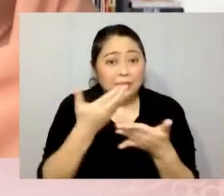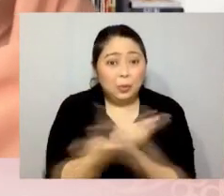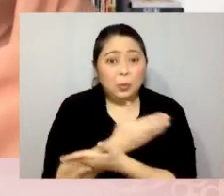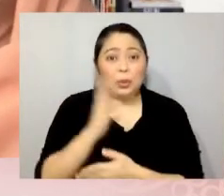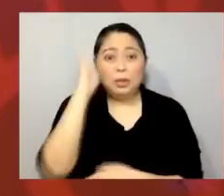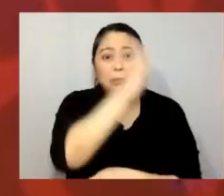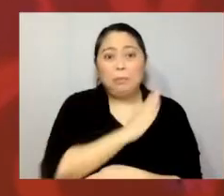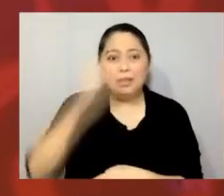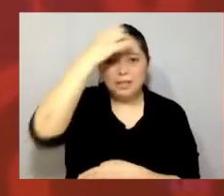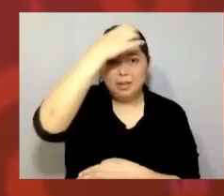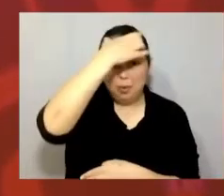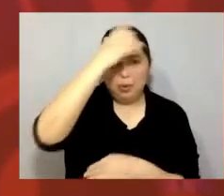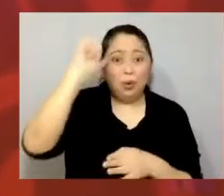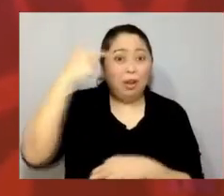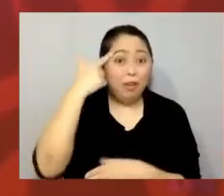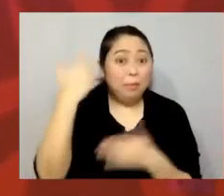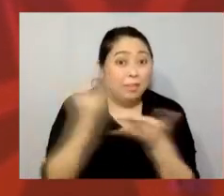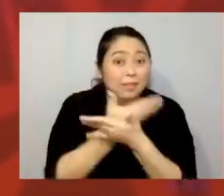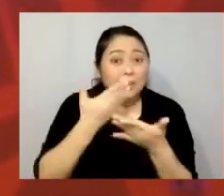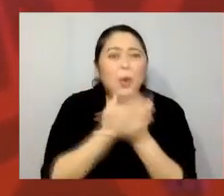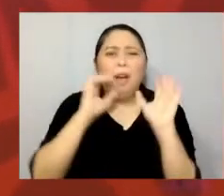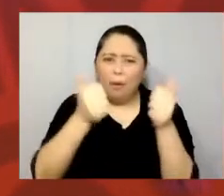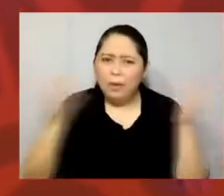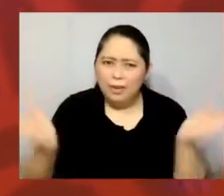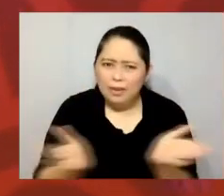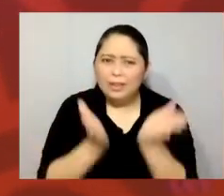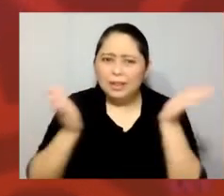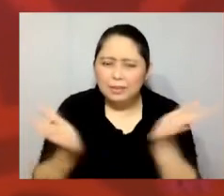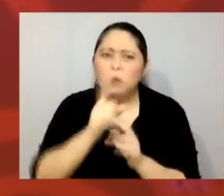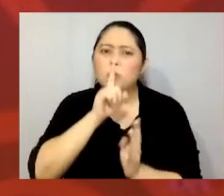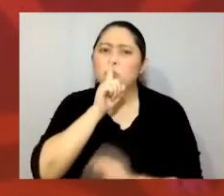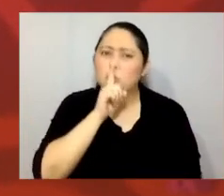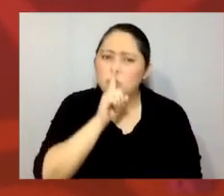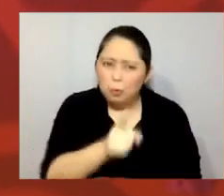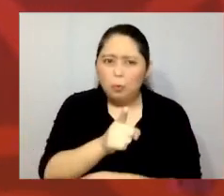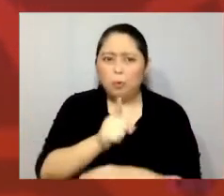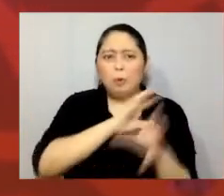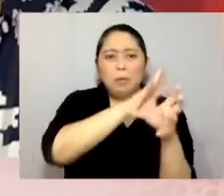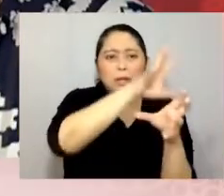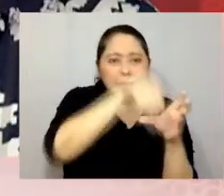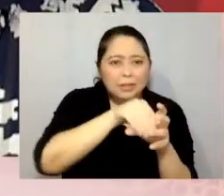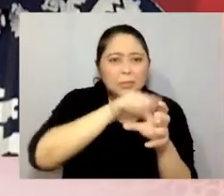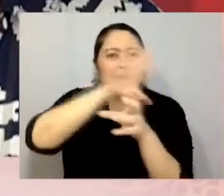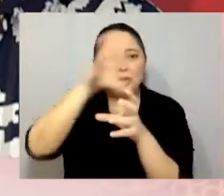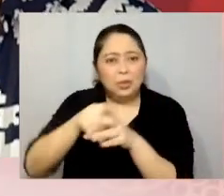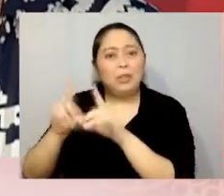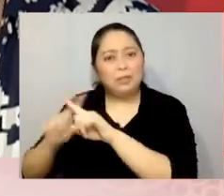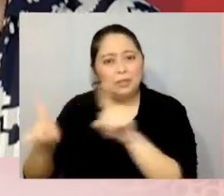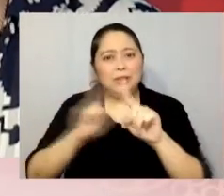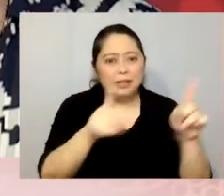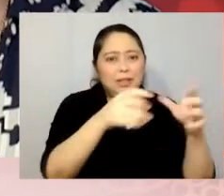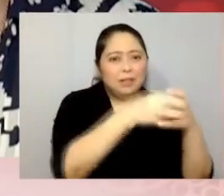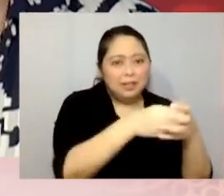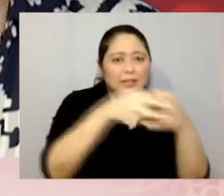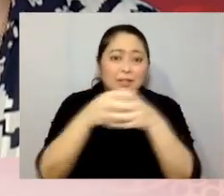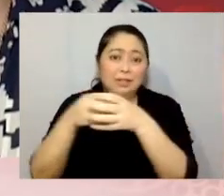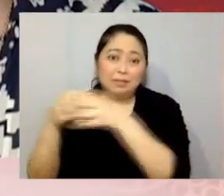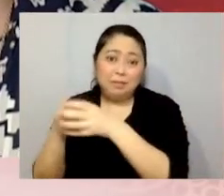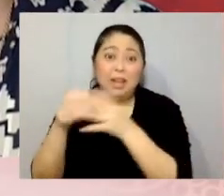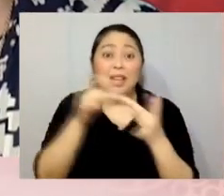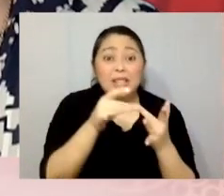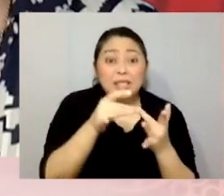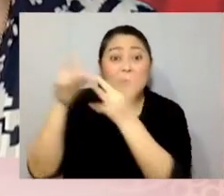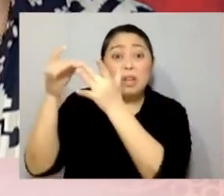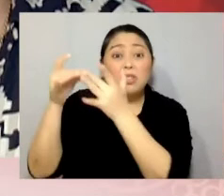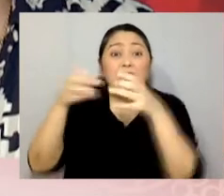Bangsamoro government encourage genuine and meaningful participation of various sectors, especially the marginalized ones,